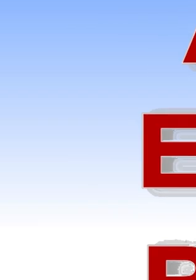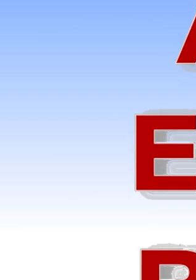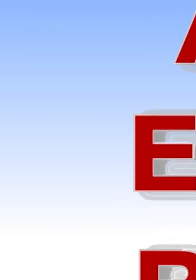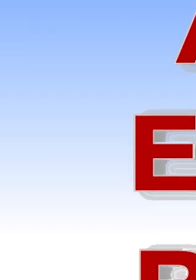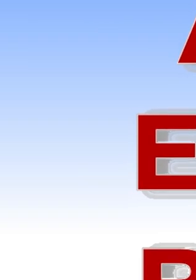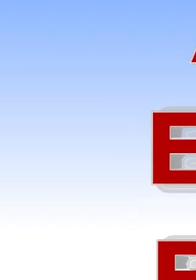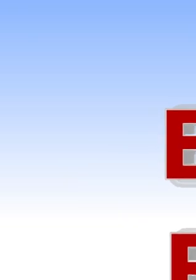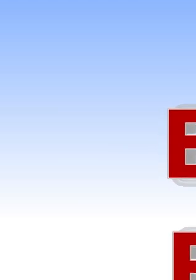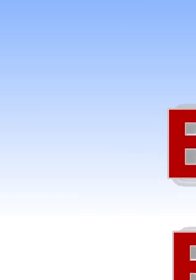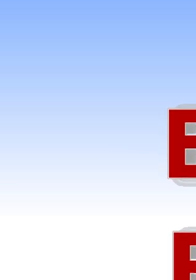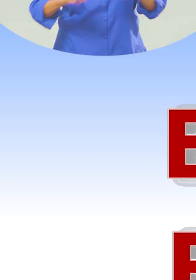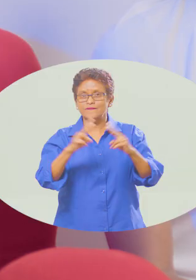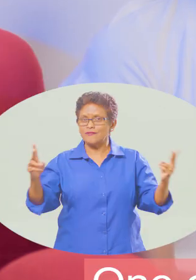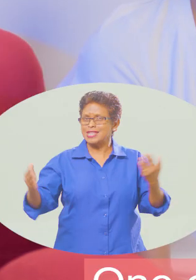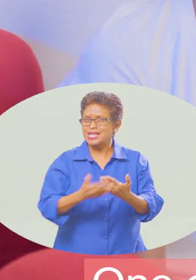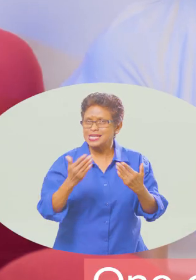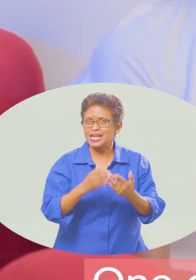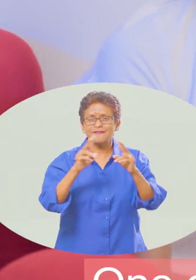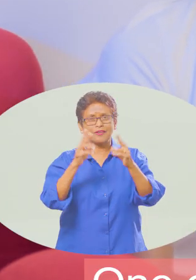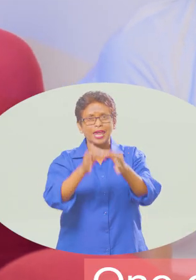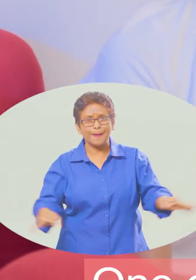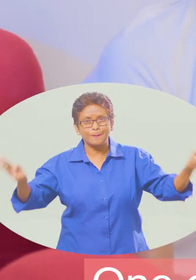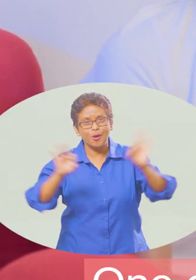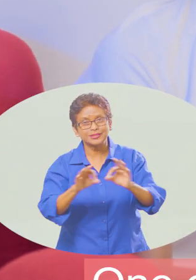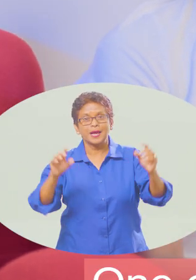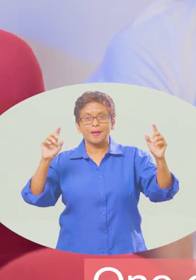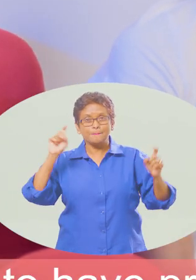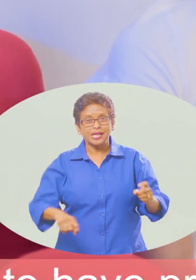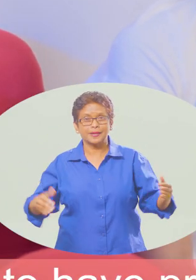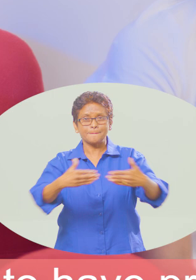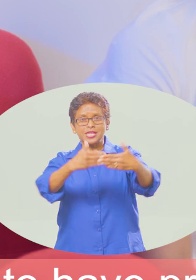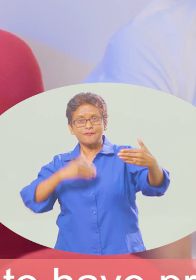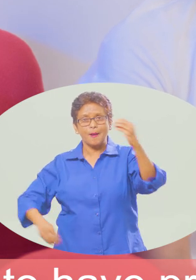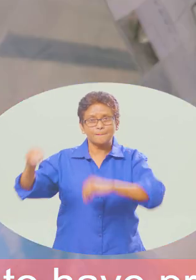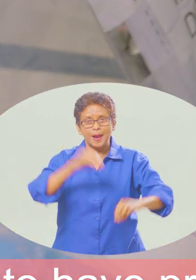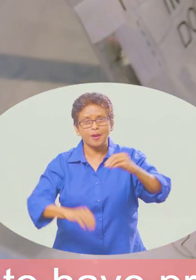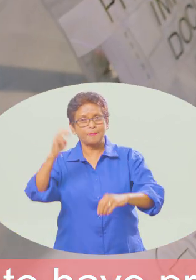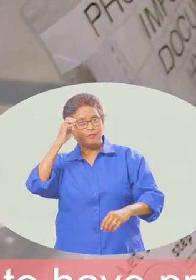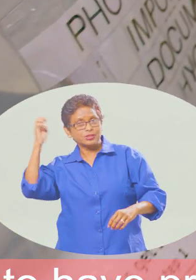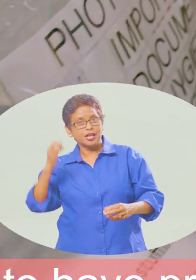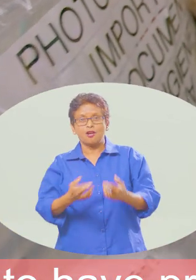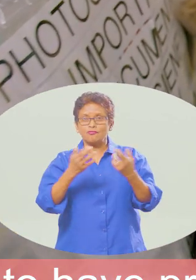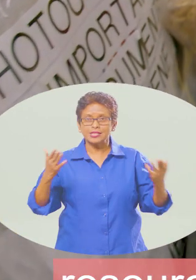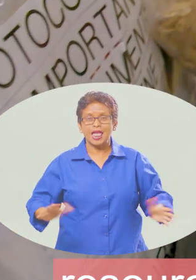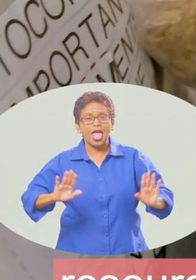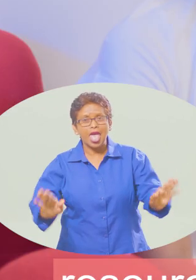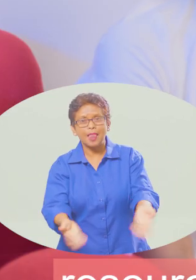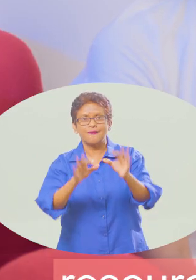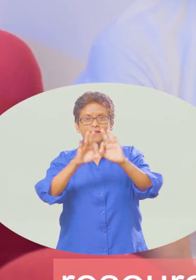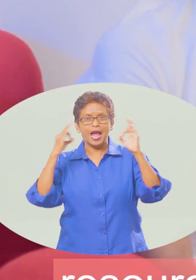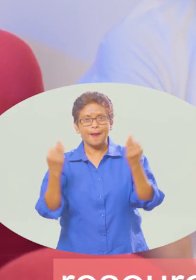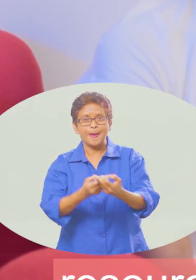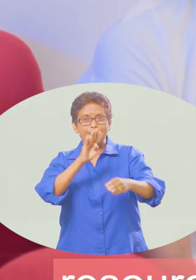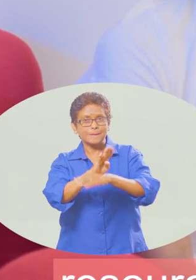Assemble emergency resources. One of the easiest but most critical things to have prepared is your pre-assembled emergency resources,